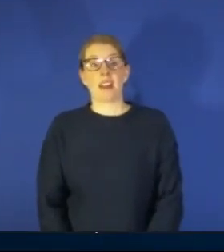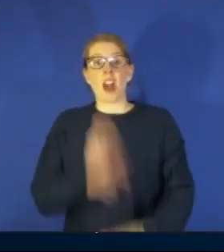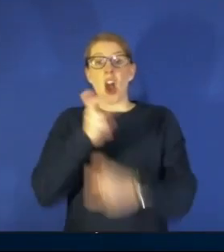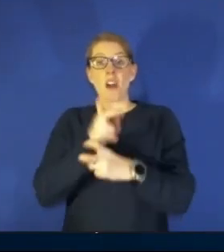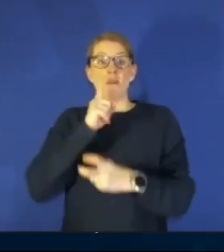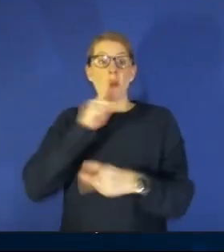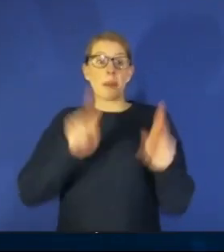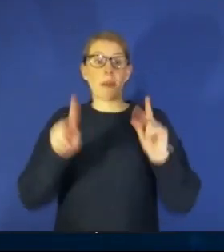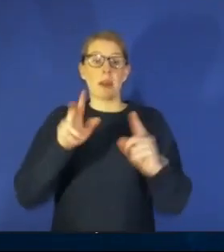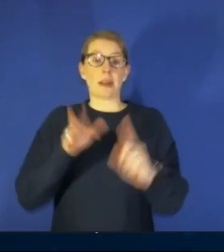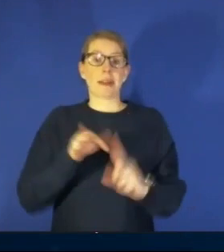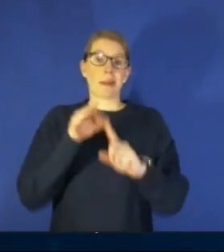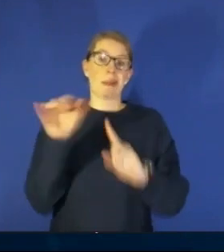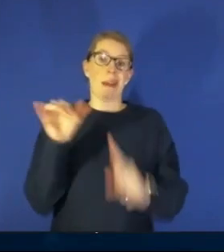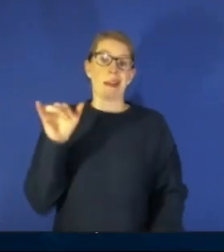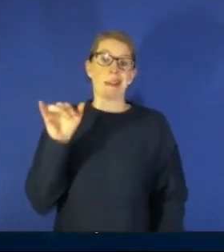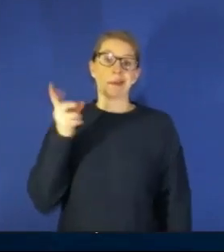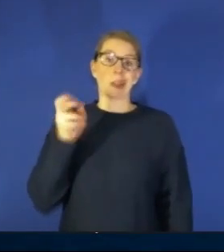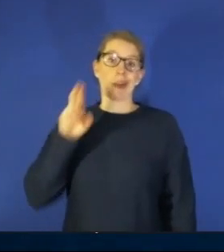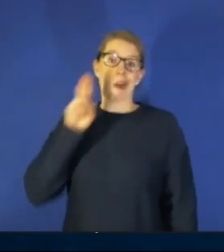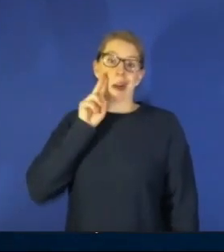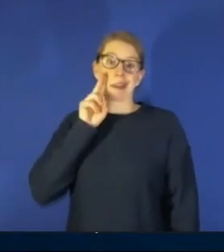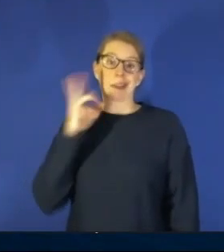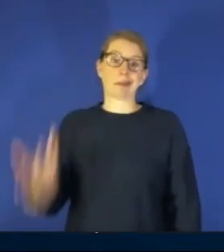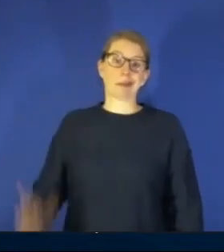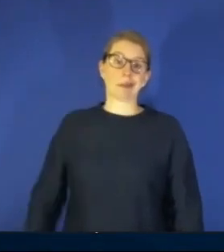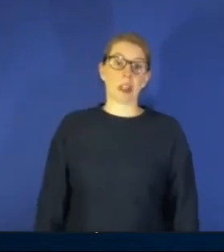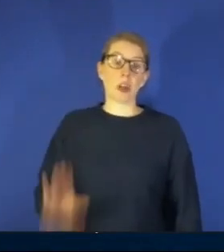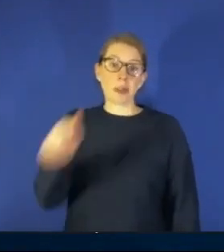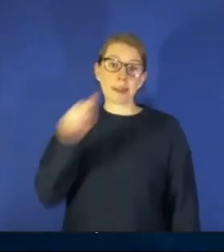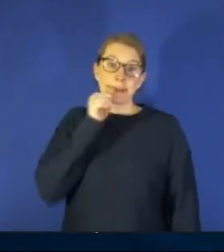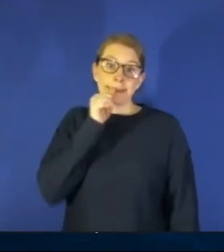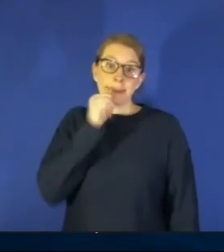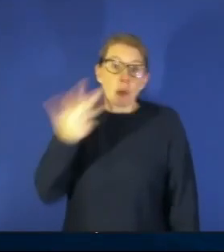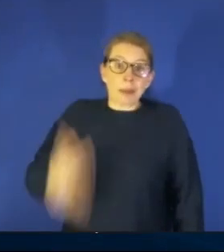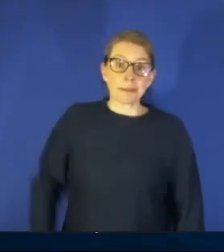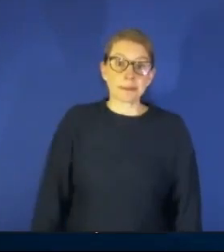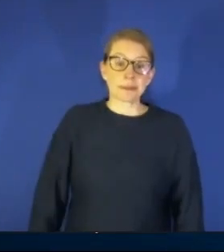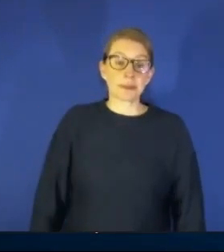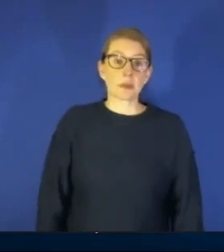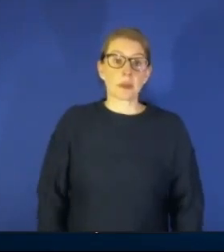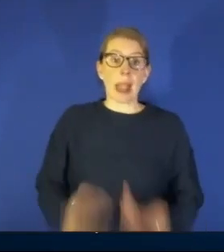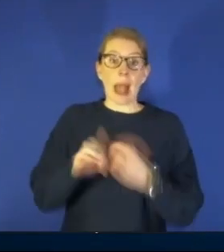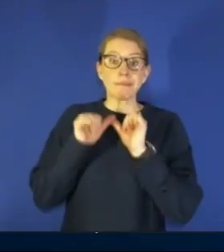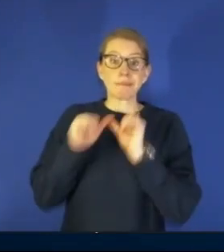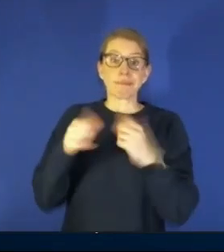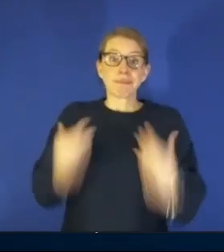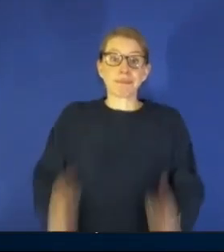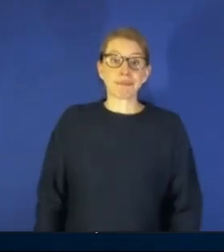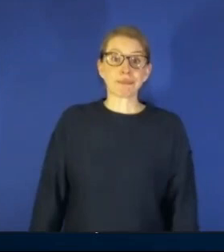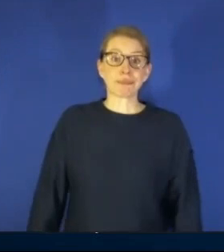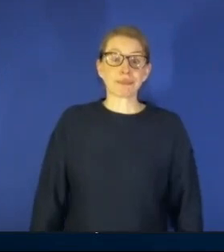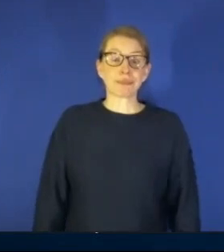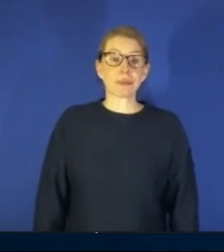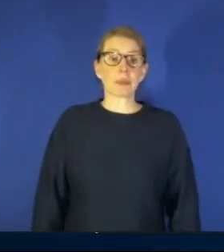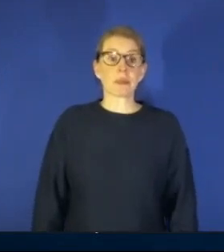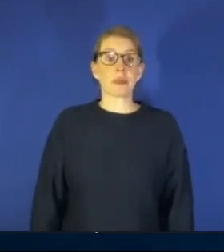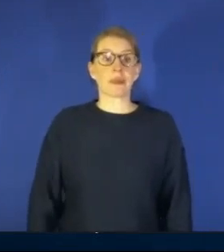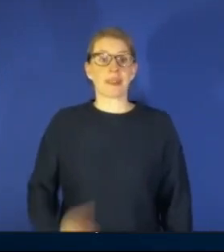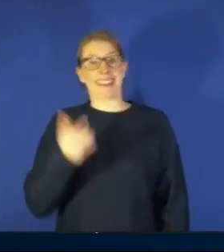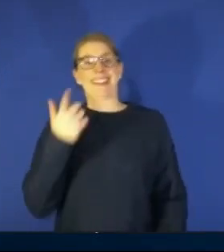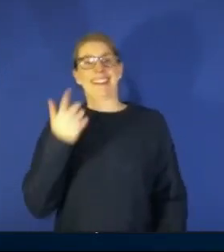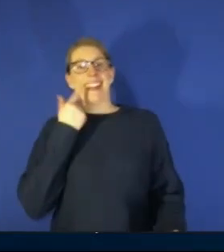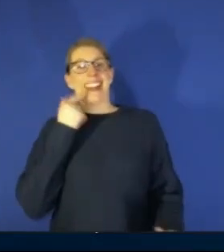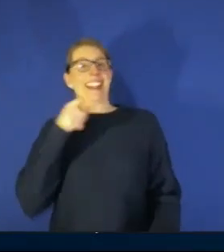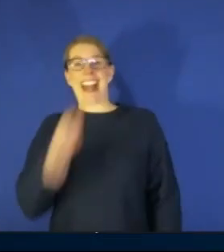like Dr. Hawkinson. All right, what's your big secret? How do you do it? Me? What do you do to stay fit? Well, the first thing I think, I know, the